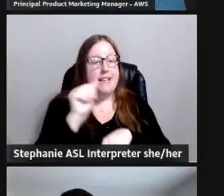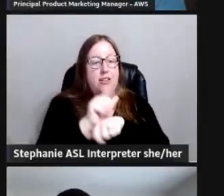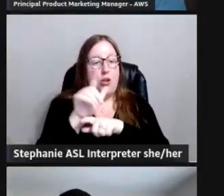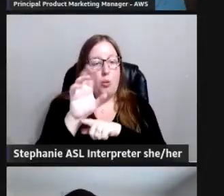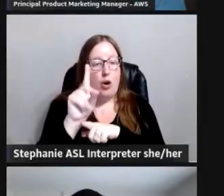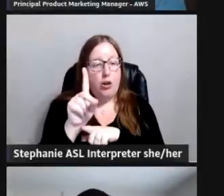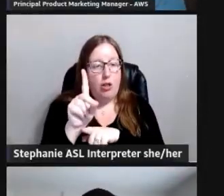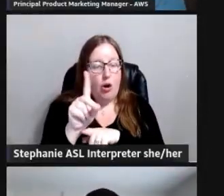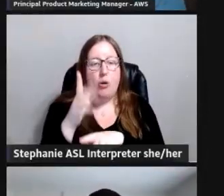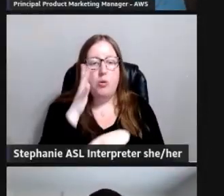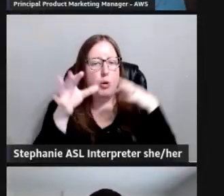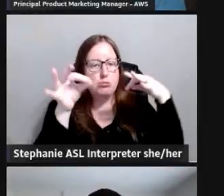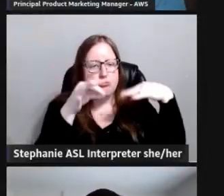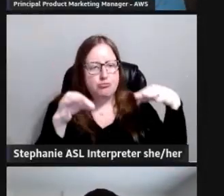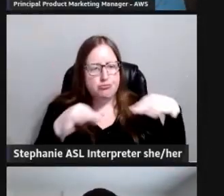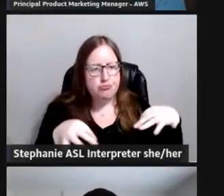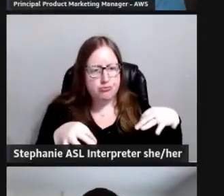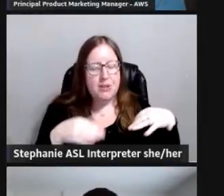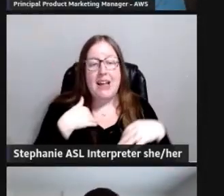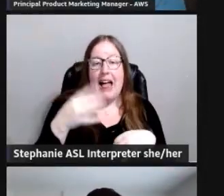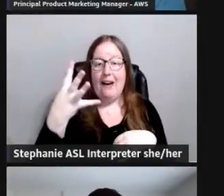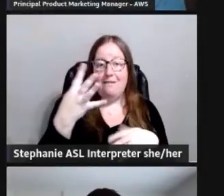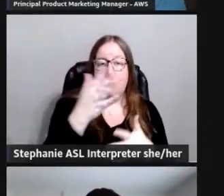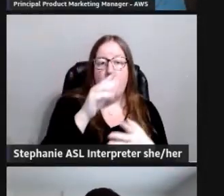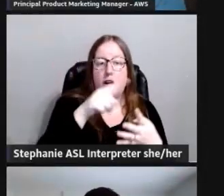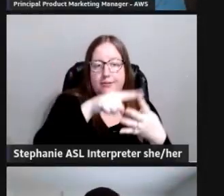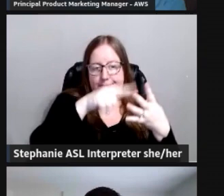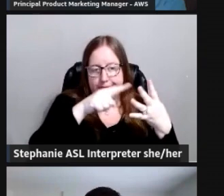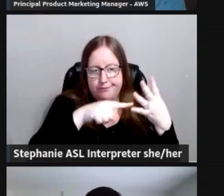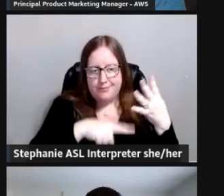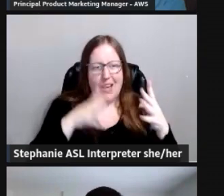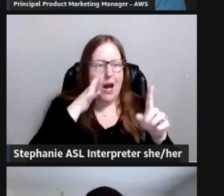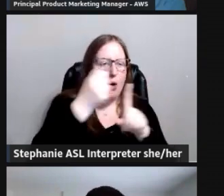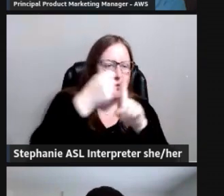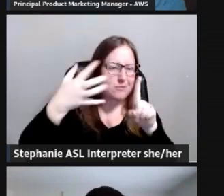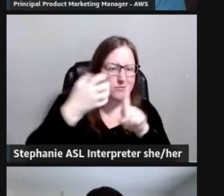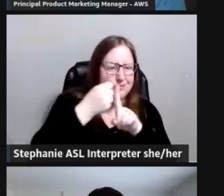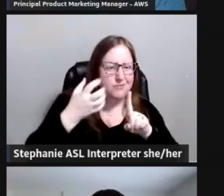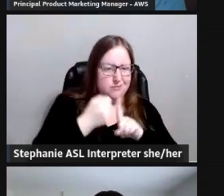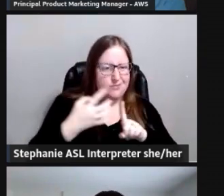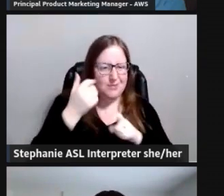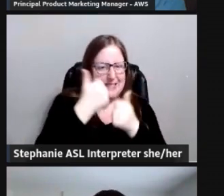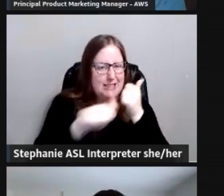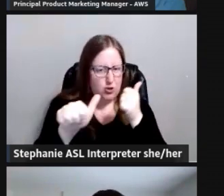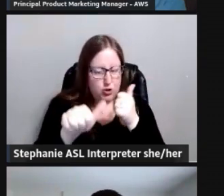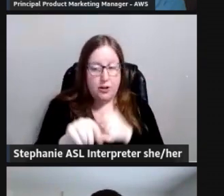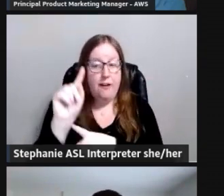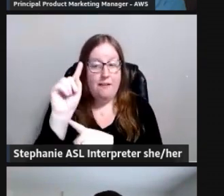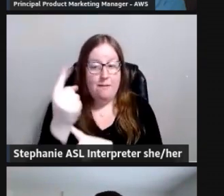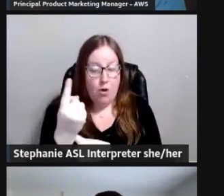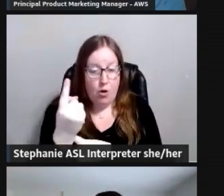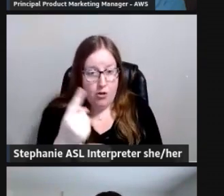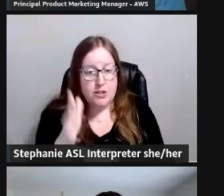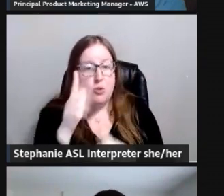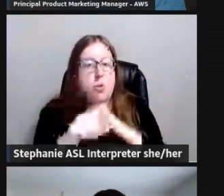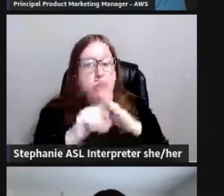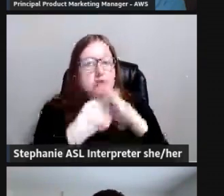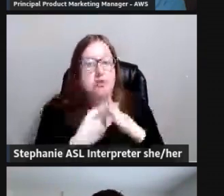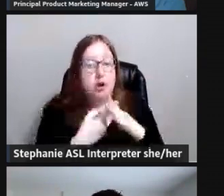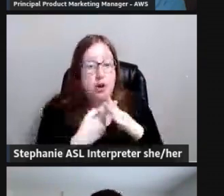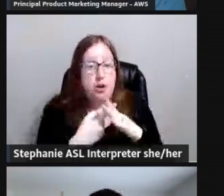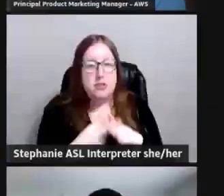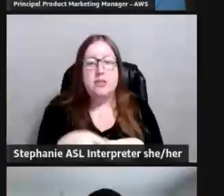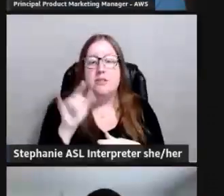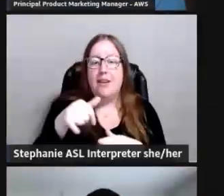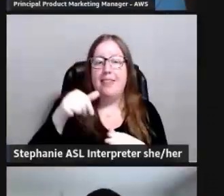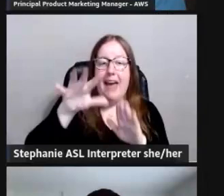going to walk through in the demo. So there's going to be 4 steps, and I'm going to break down these 4 steps for you. First, we're going to start by getting that